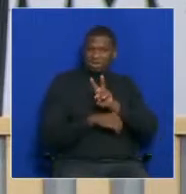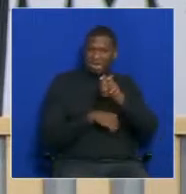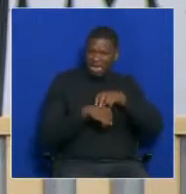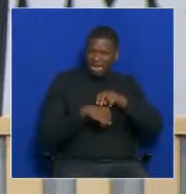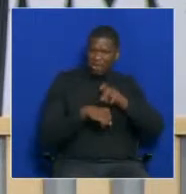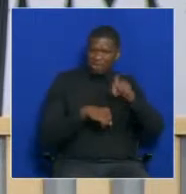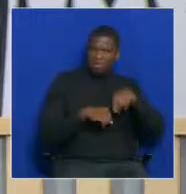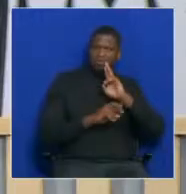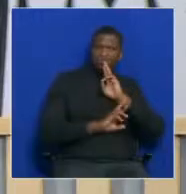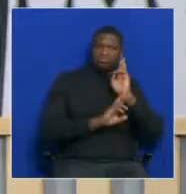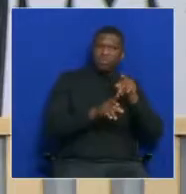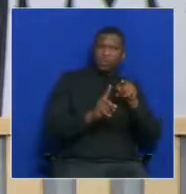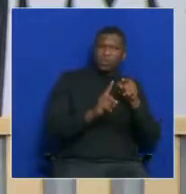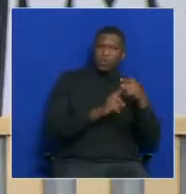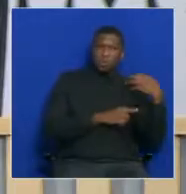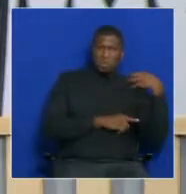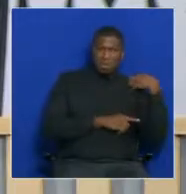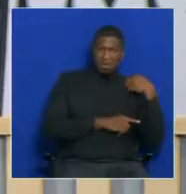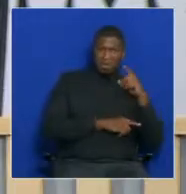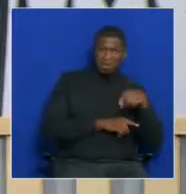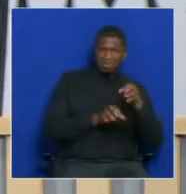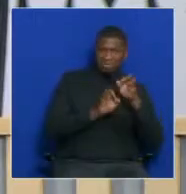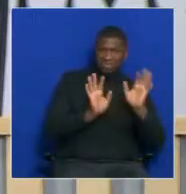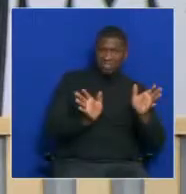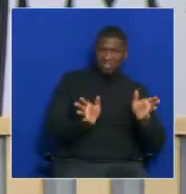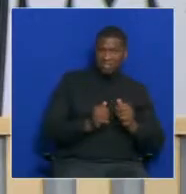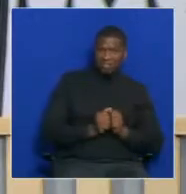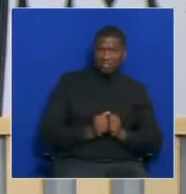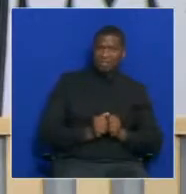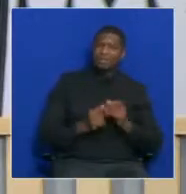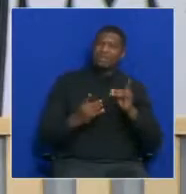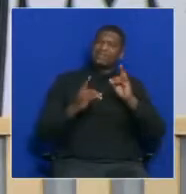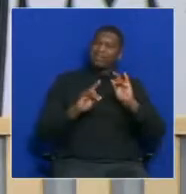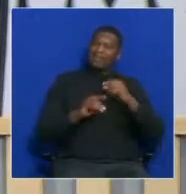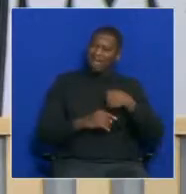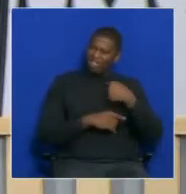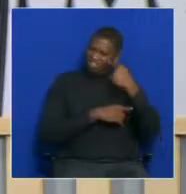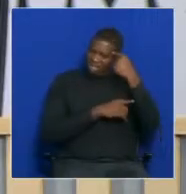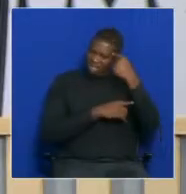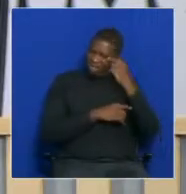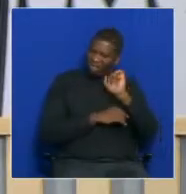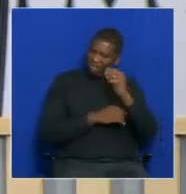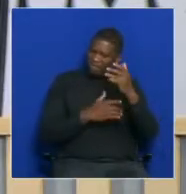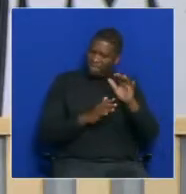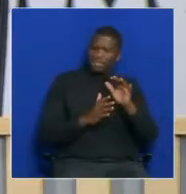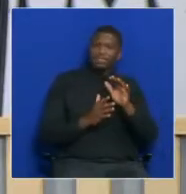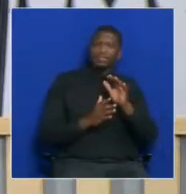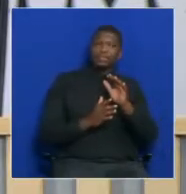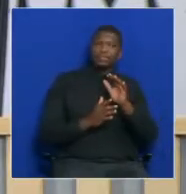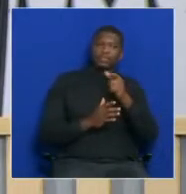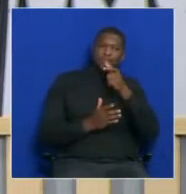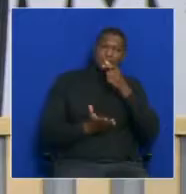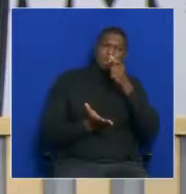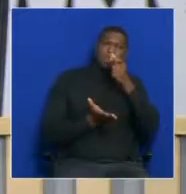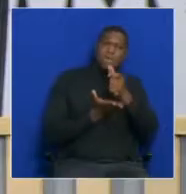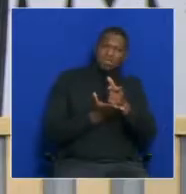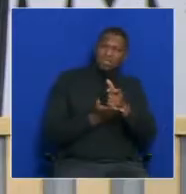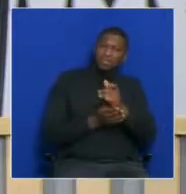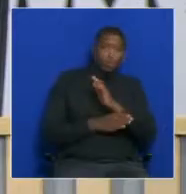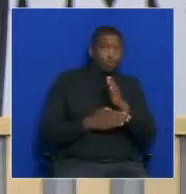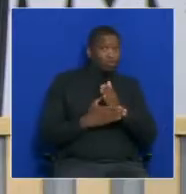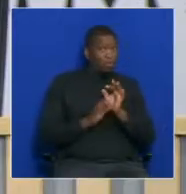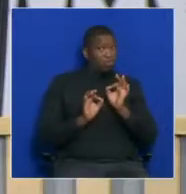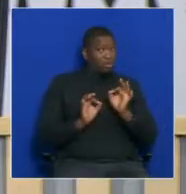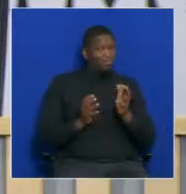CI investigation? Chair, I think she mentioned, and I'm speaking under correction because